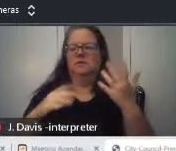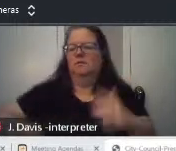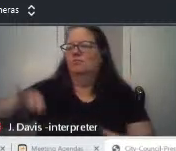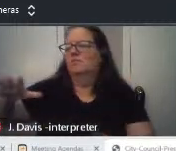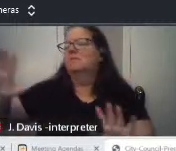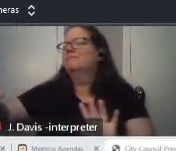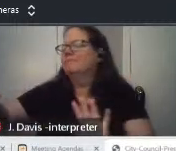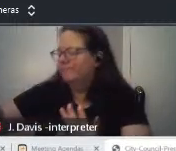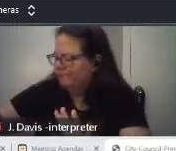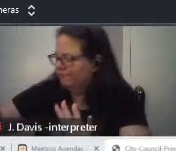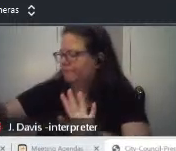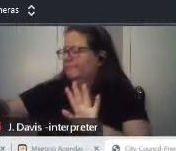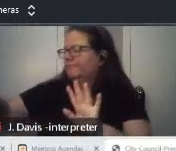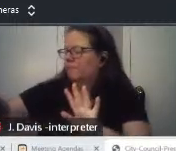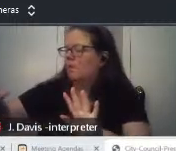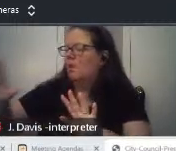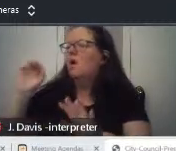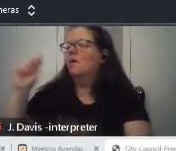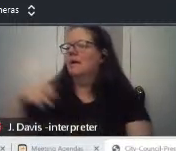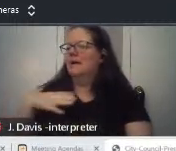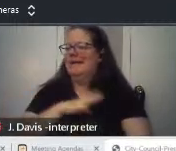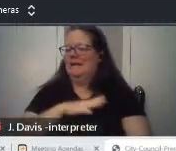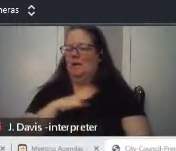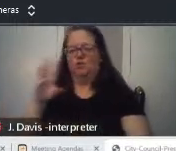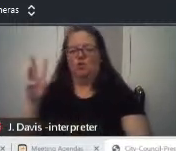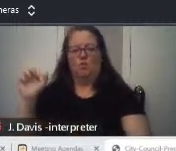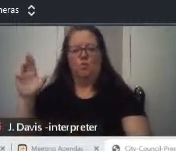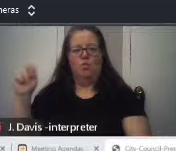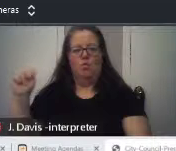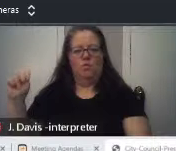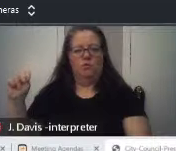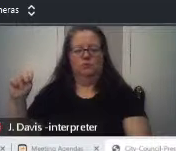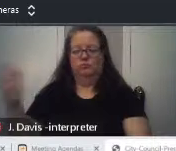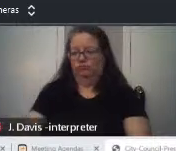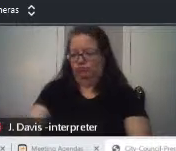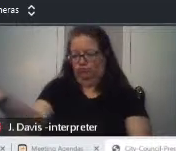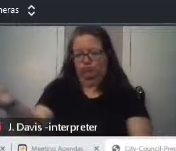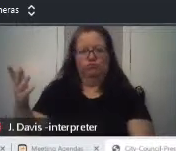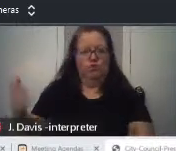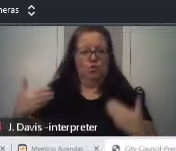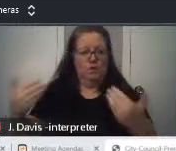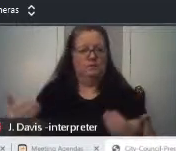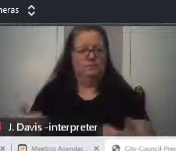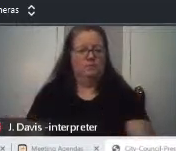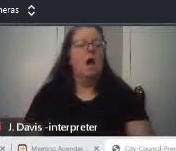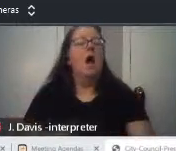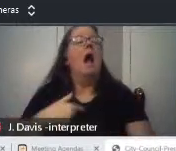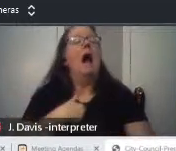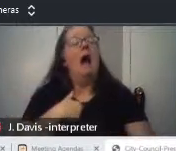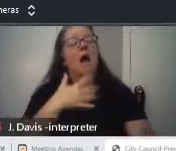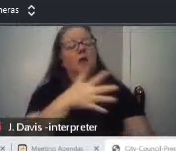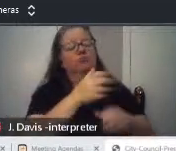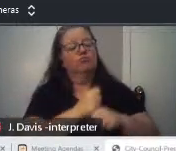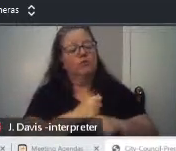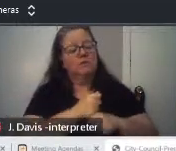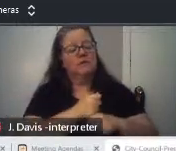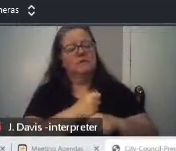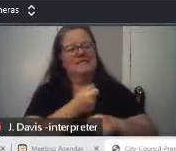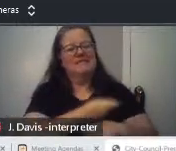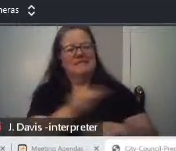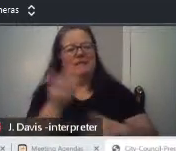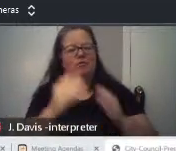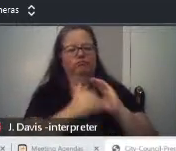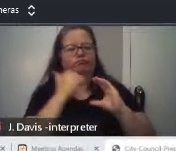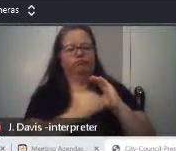Okay. All right, Councilman Warren, the floor is yours, good sir. Yes, I've received a number of emails from